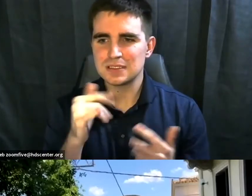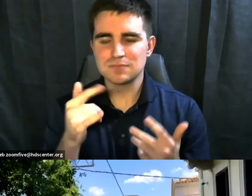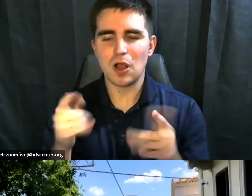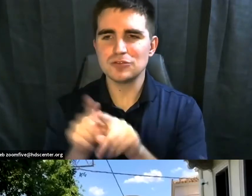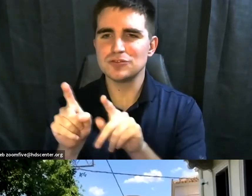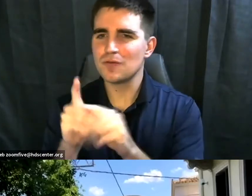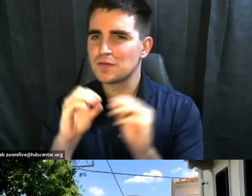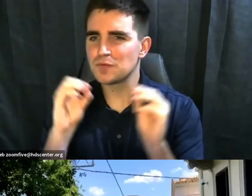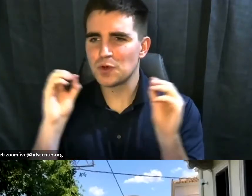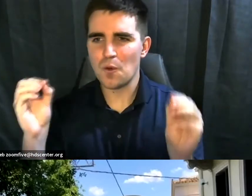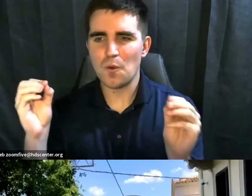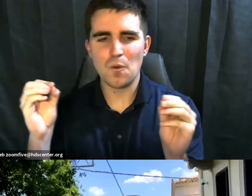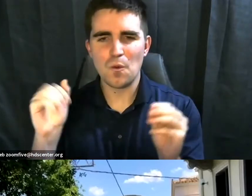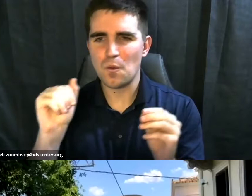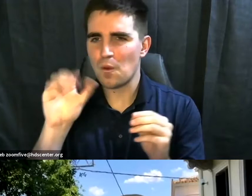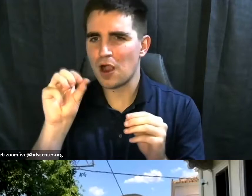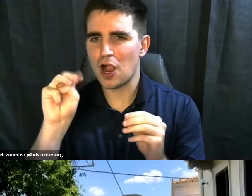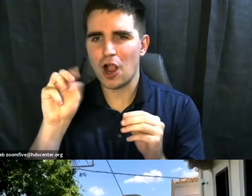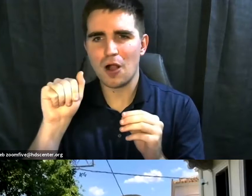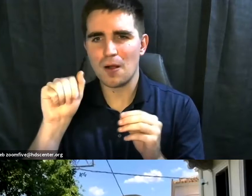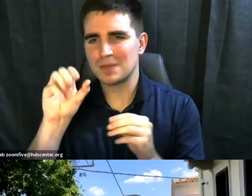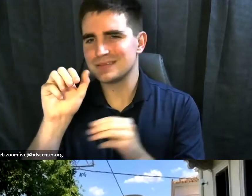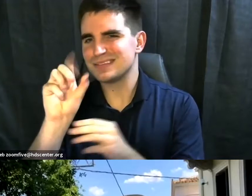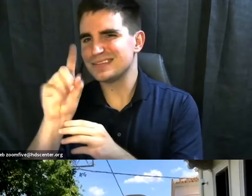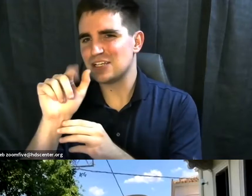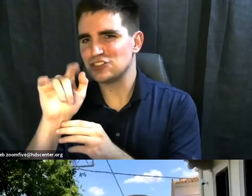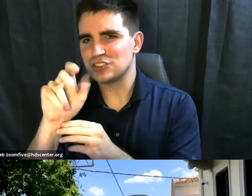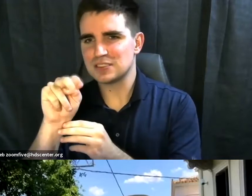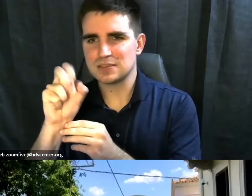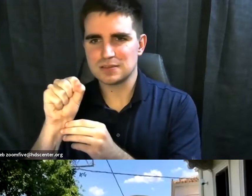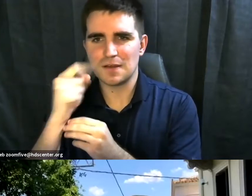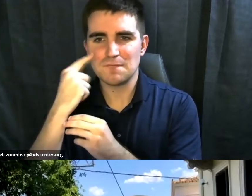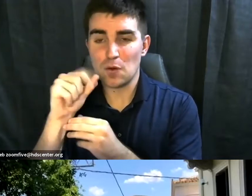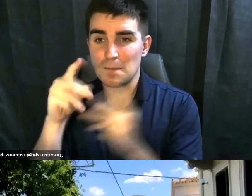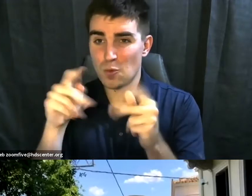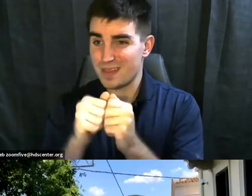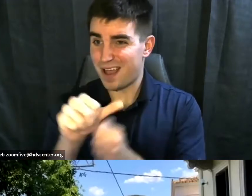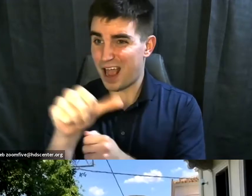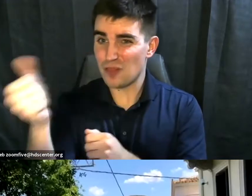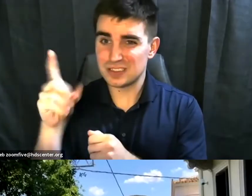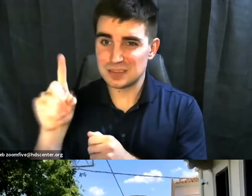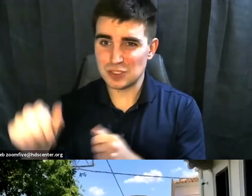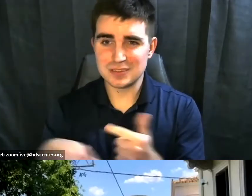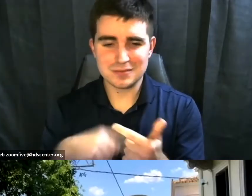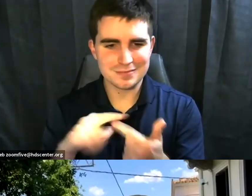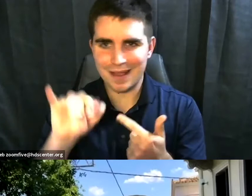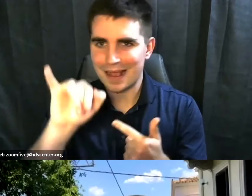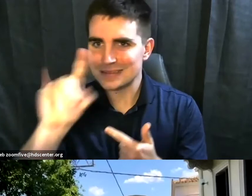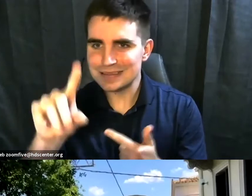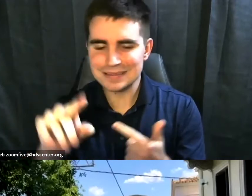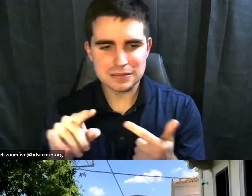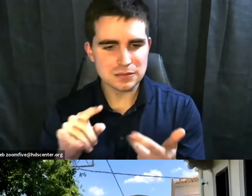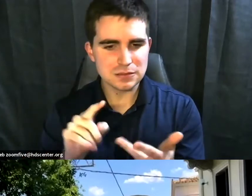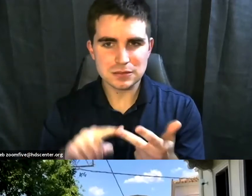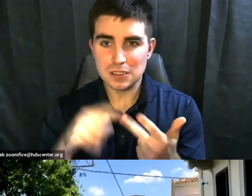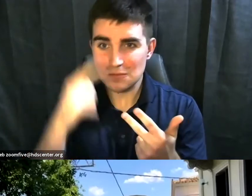no accommodations for people with other kinds of disabilities, such as intellectual disability, severe